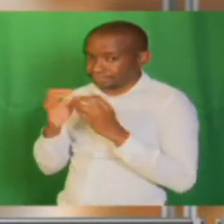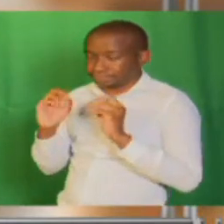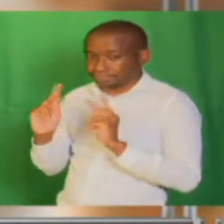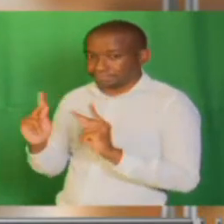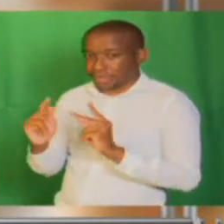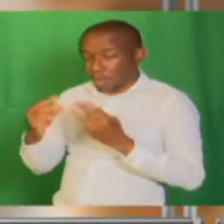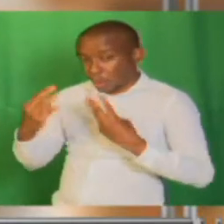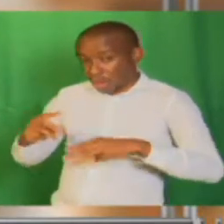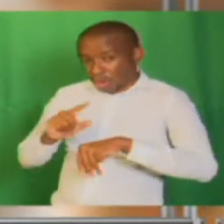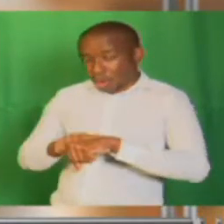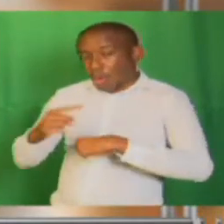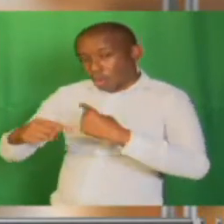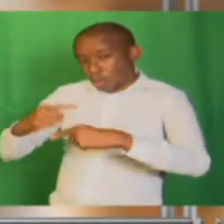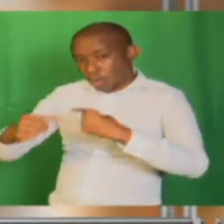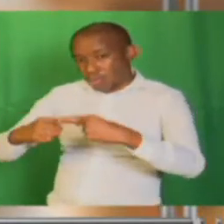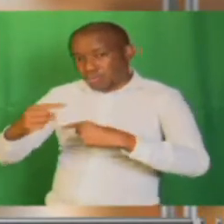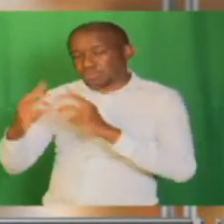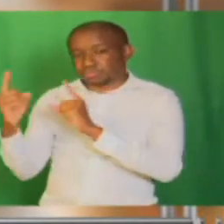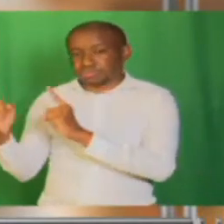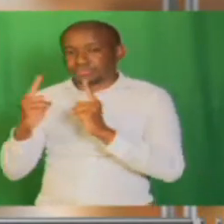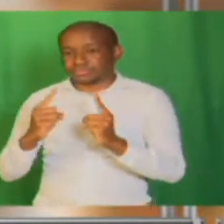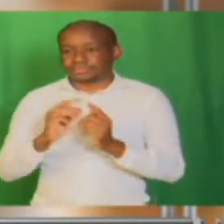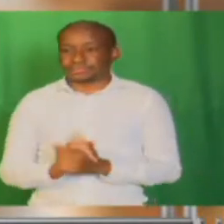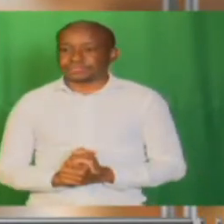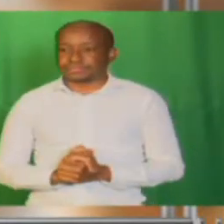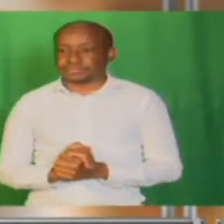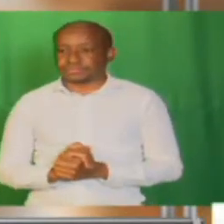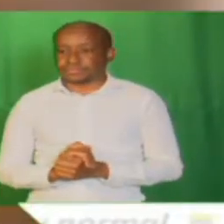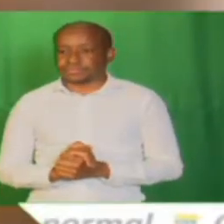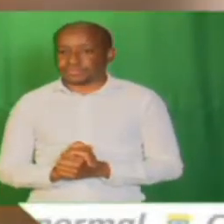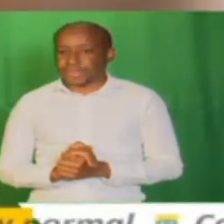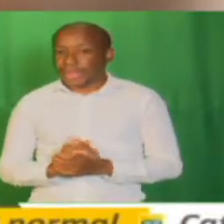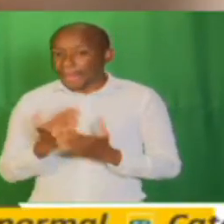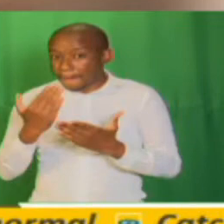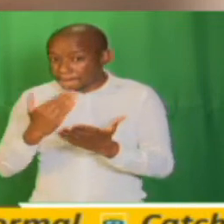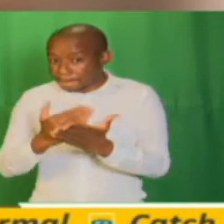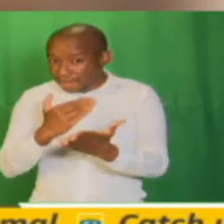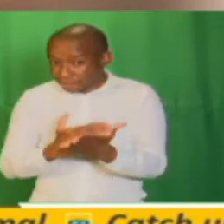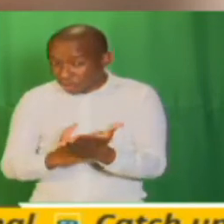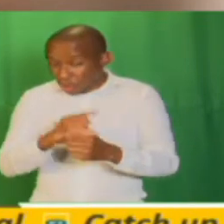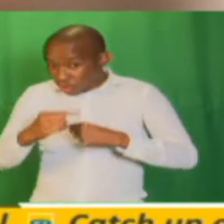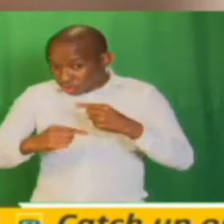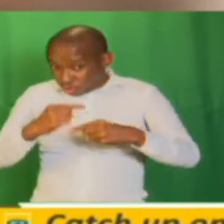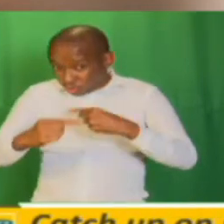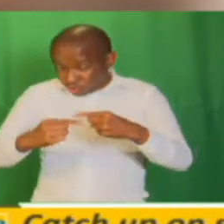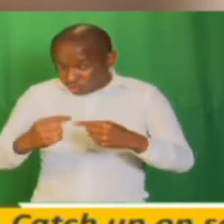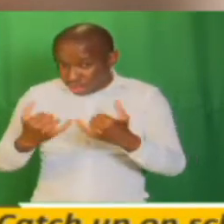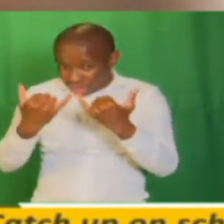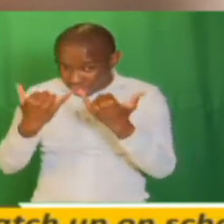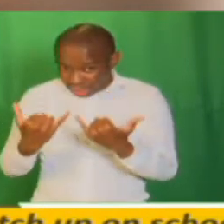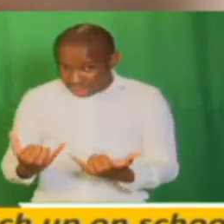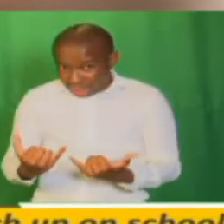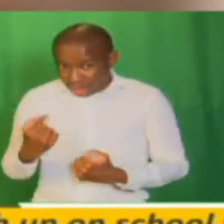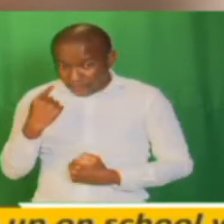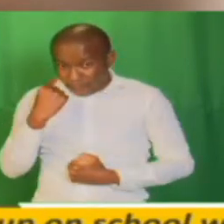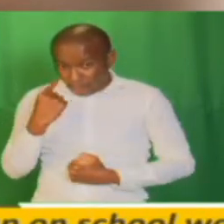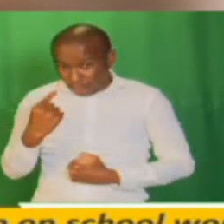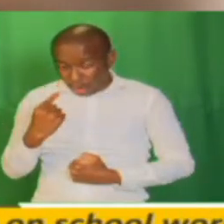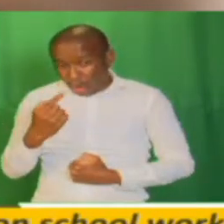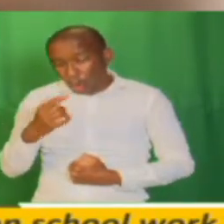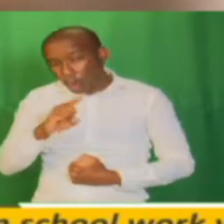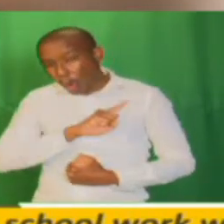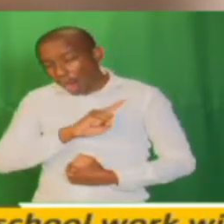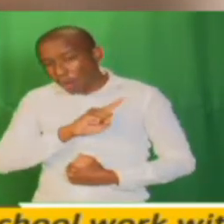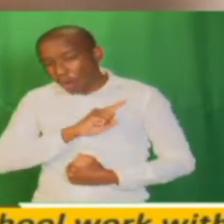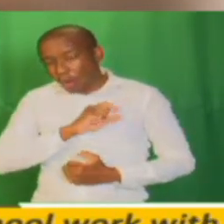wasting any time, please take the learner through. Yes, before we go any further, let us look at the rationale learner at